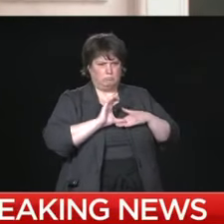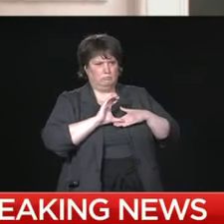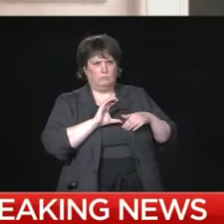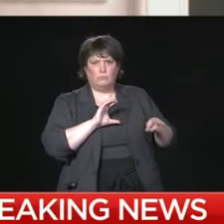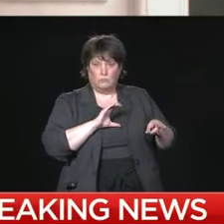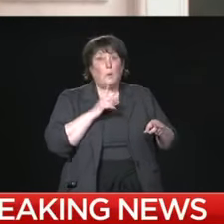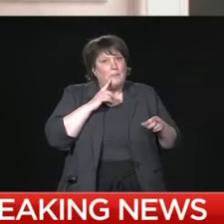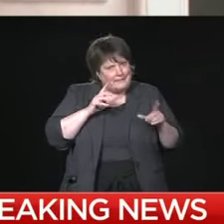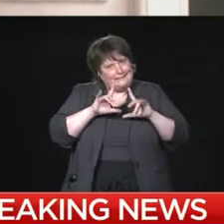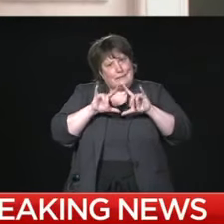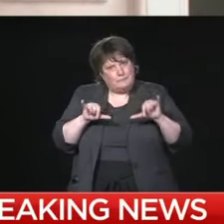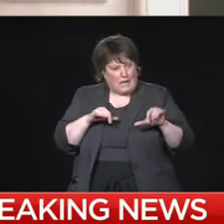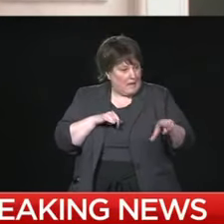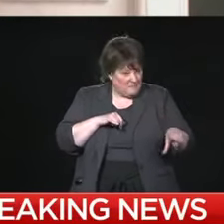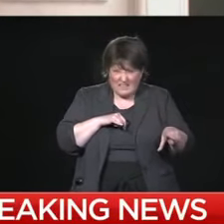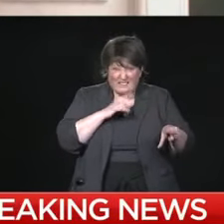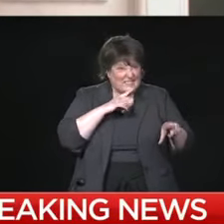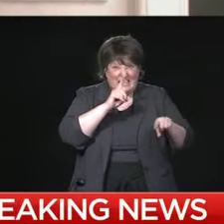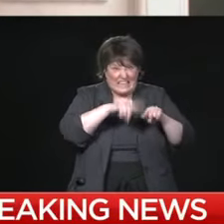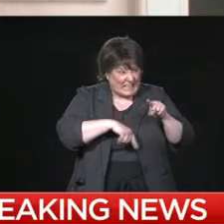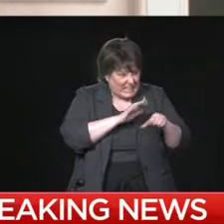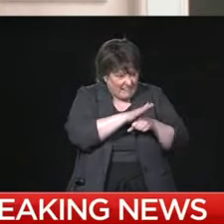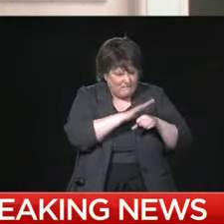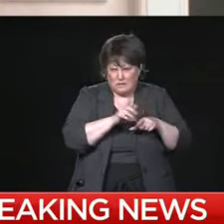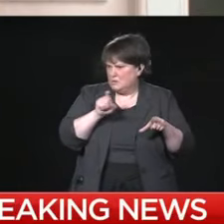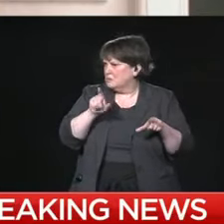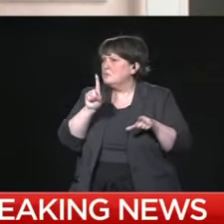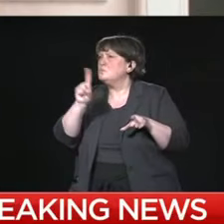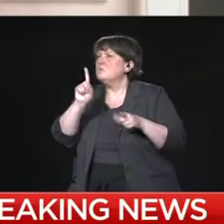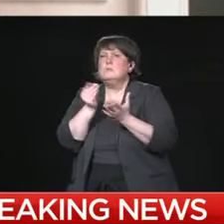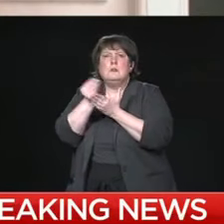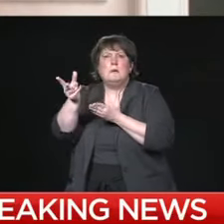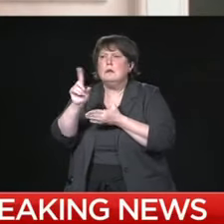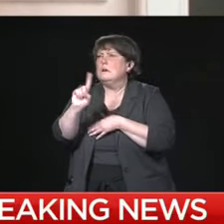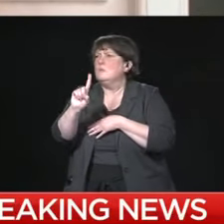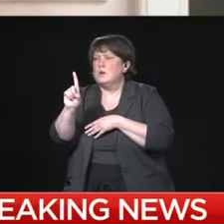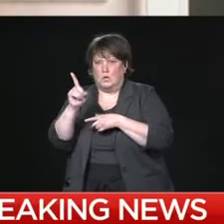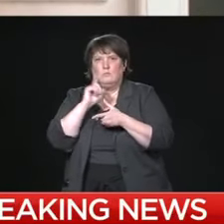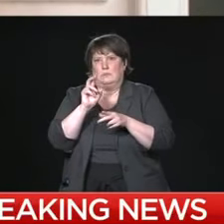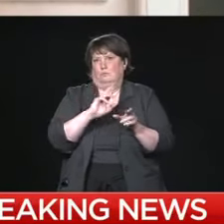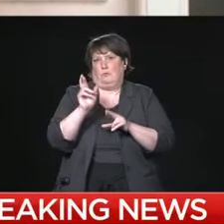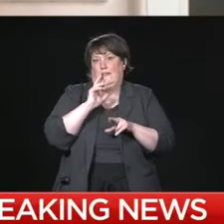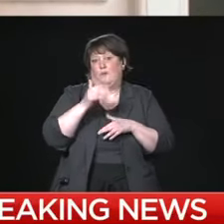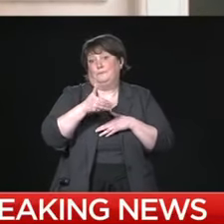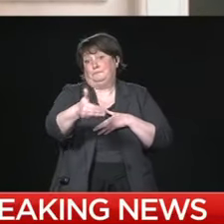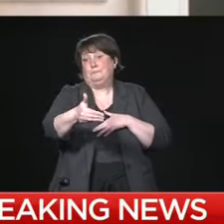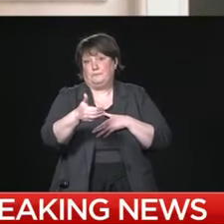work very hard on procurement solutions to get the items that we need for the coming weeks.